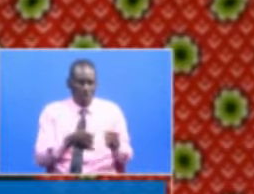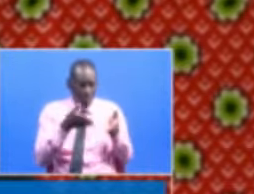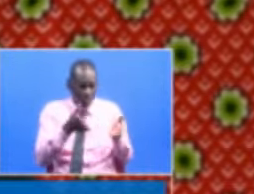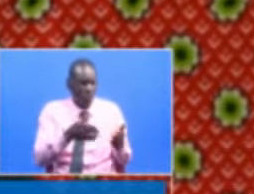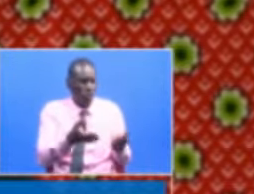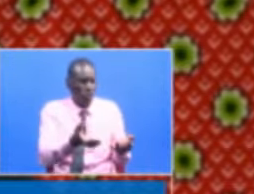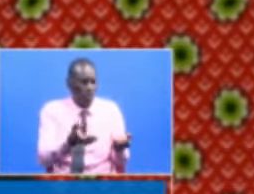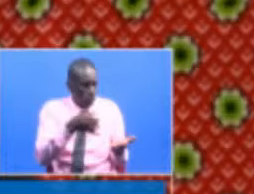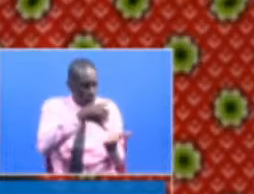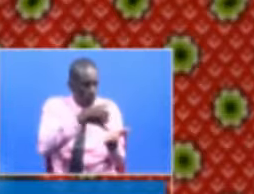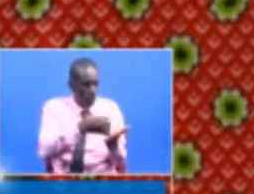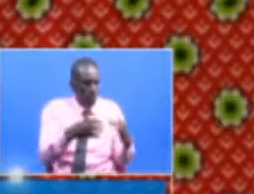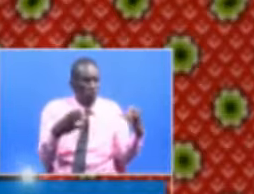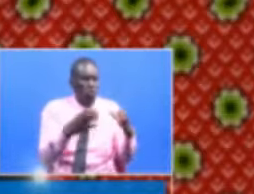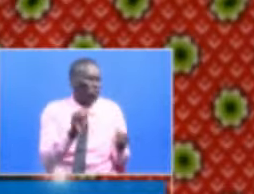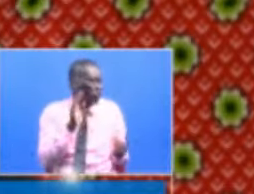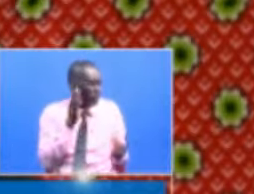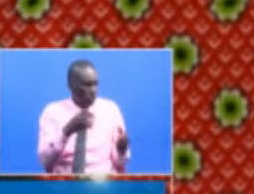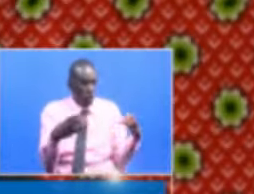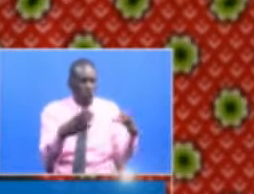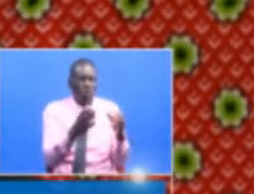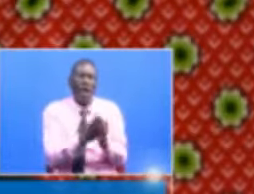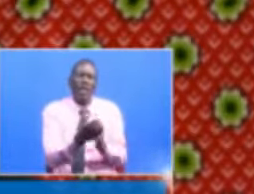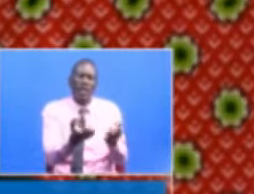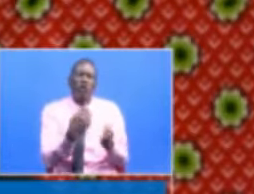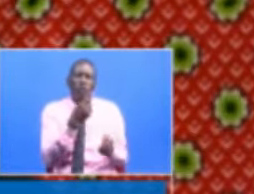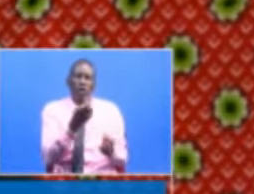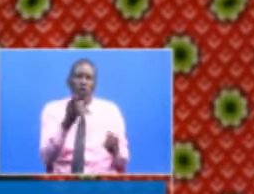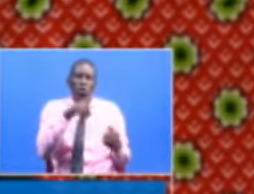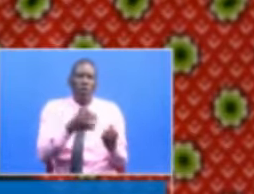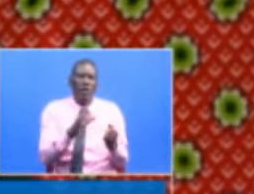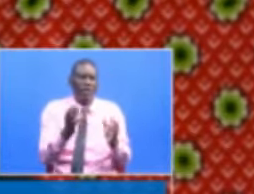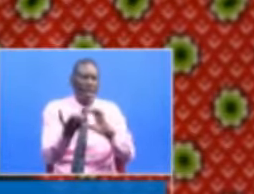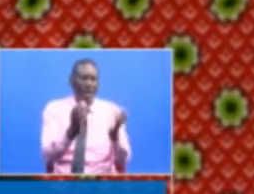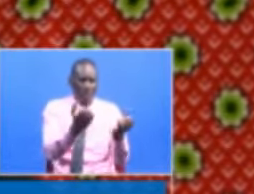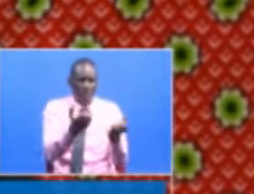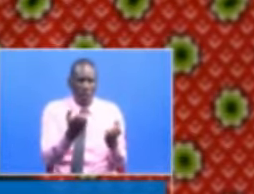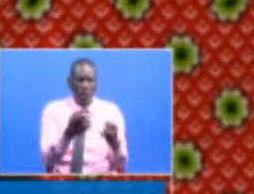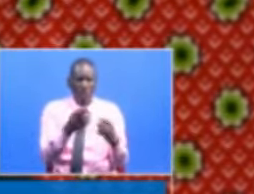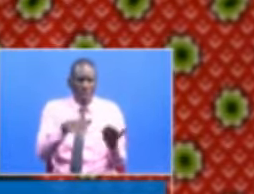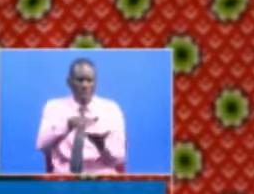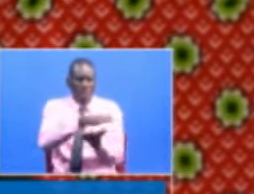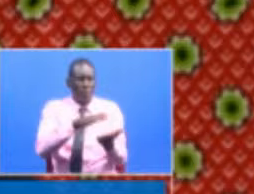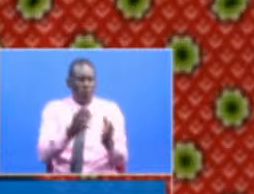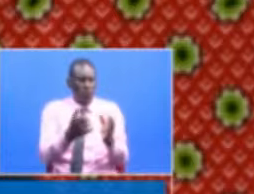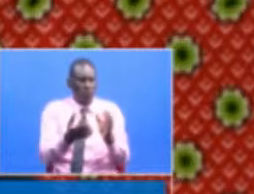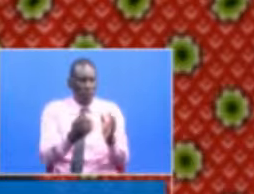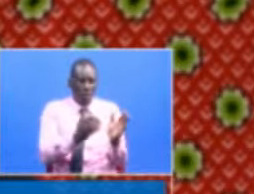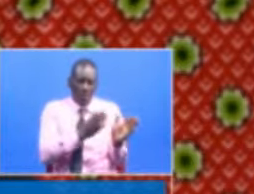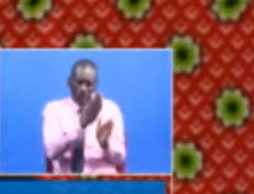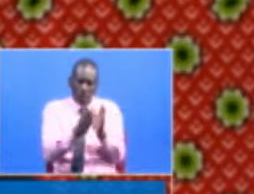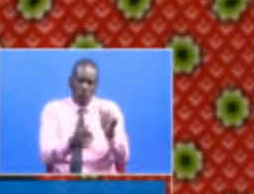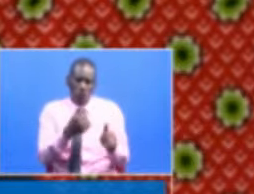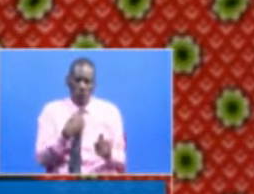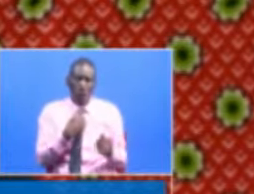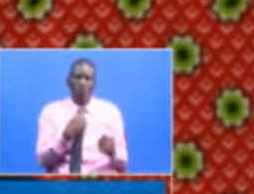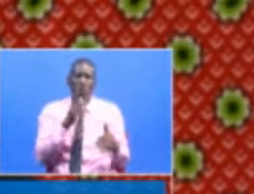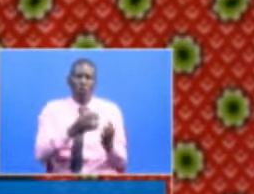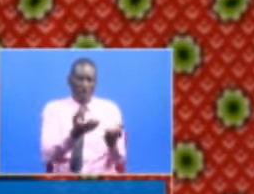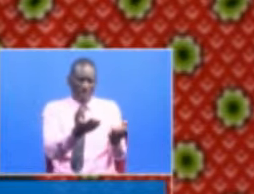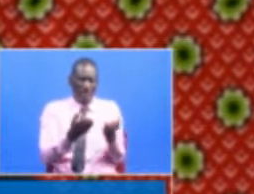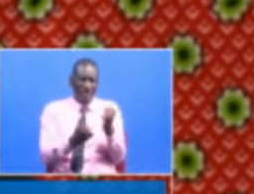community. You need to listen to them, and they need to tell you what their climate needs are. So based on the plans that you've done, what are the needs that